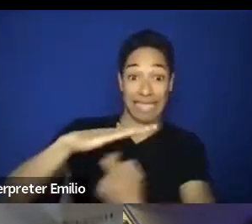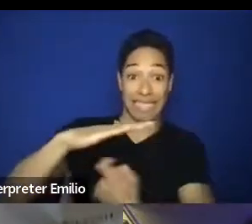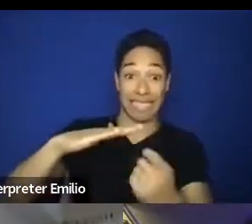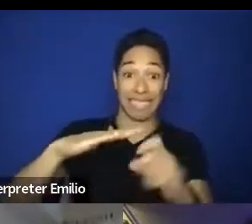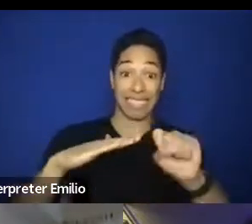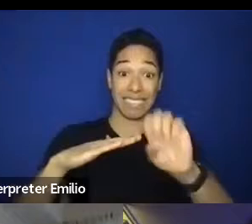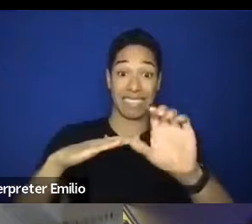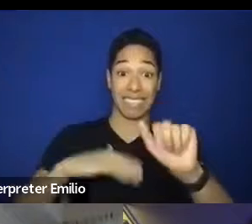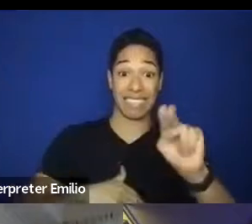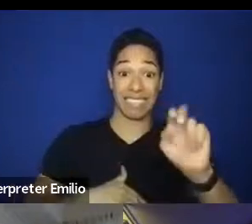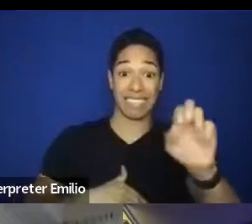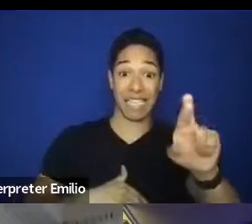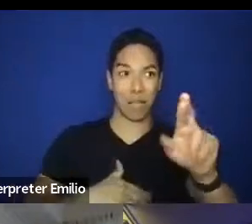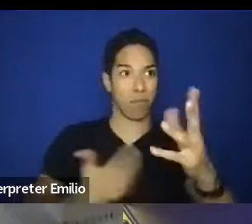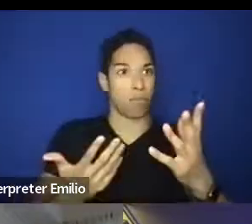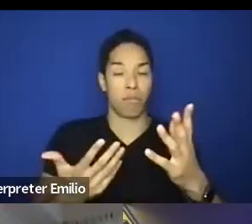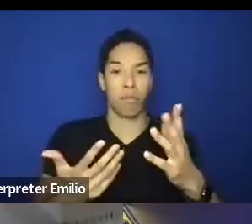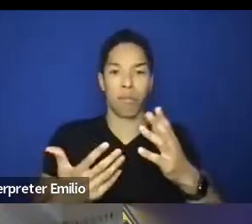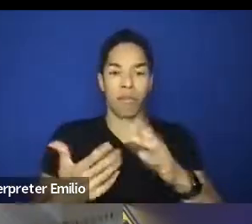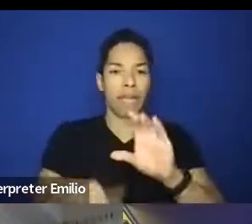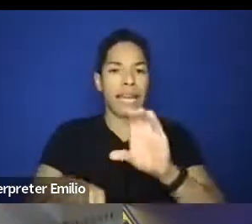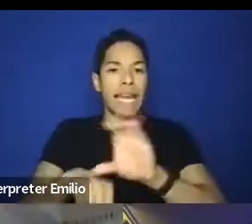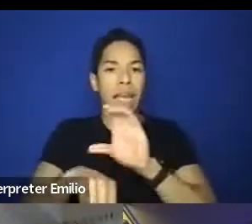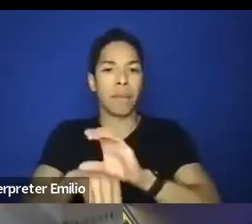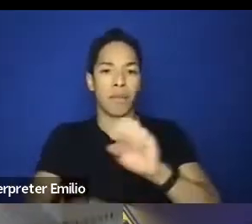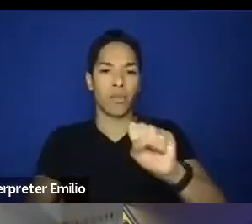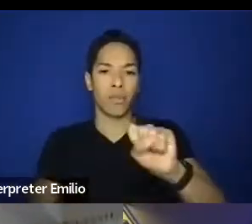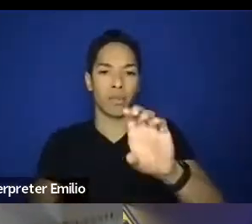screen reader will not read that. It will not pick it up.